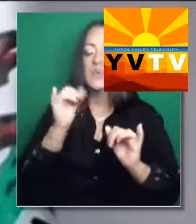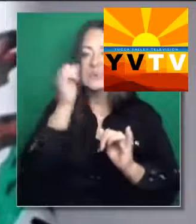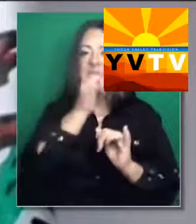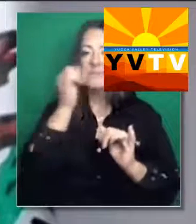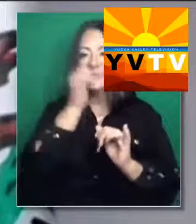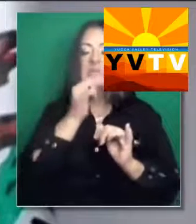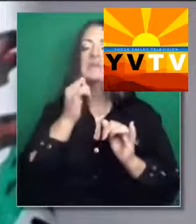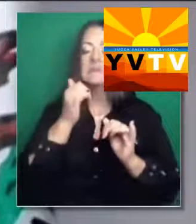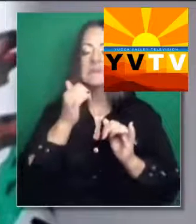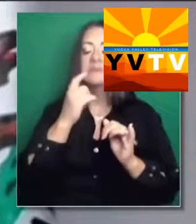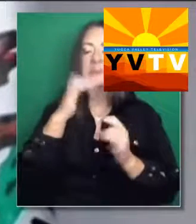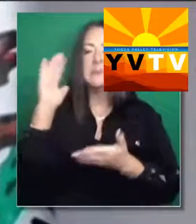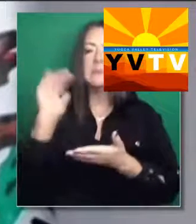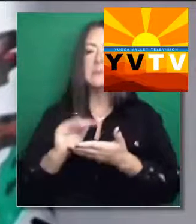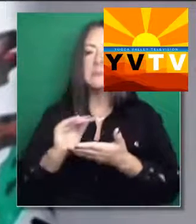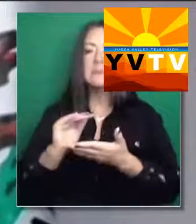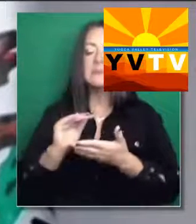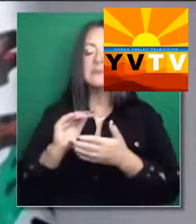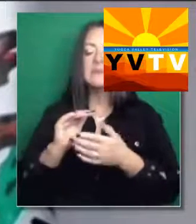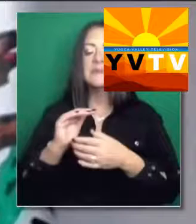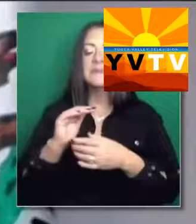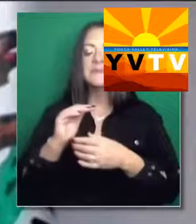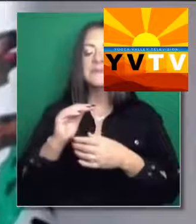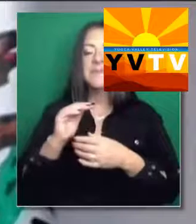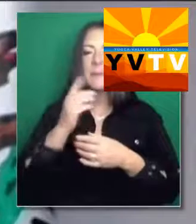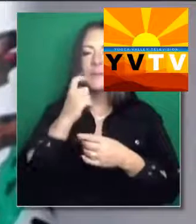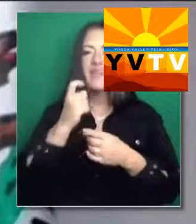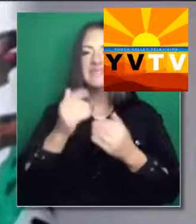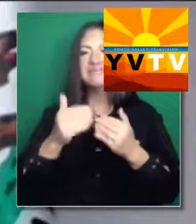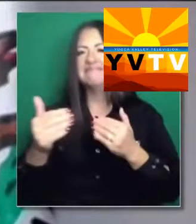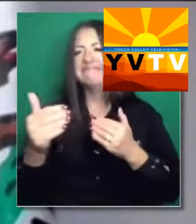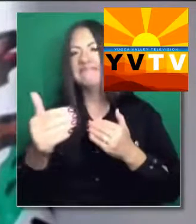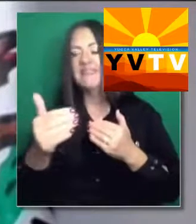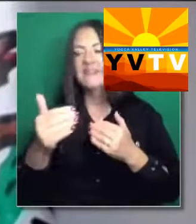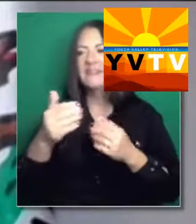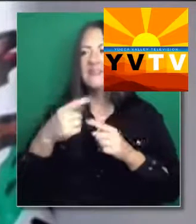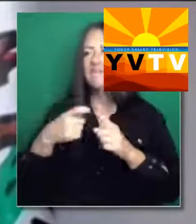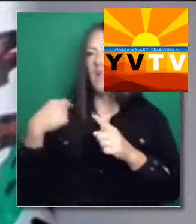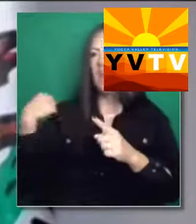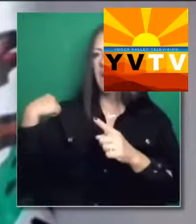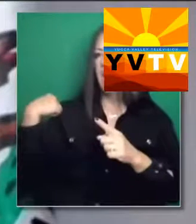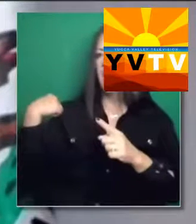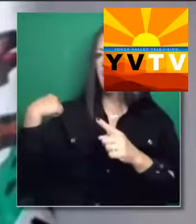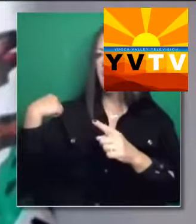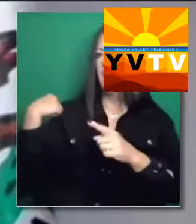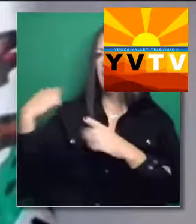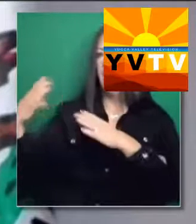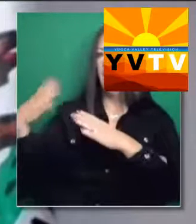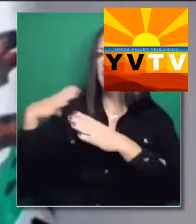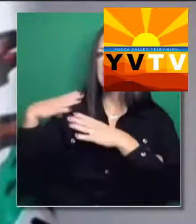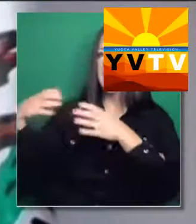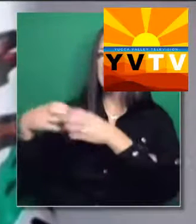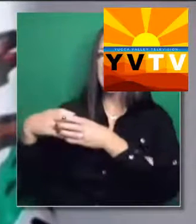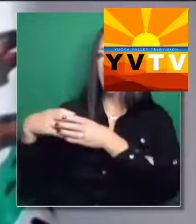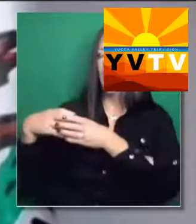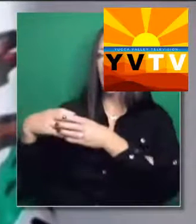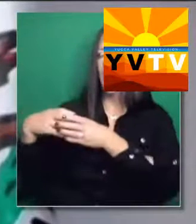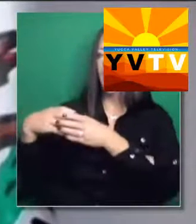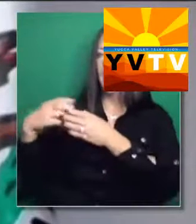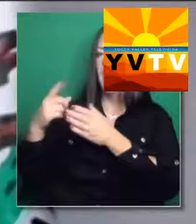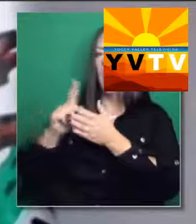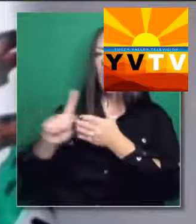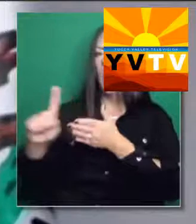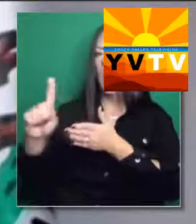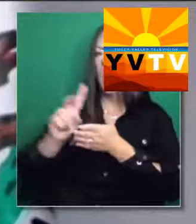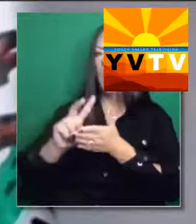sort of holiday surge that the governor mentioned. What more can we do? Obviously, whatever we do, we need to make sure that it has